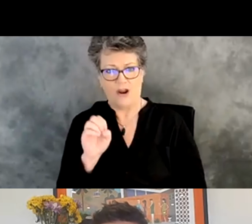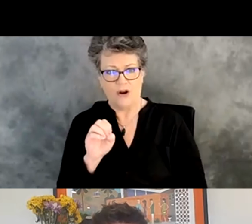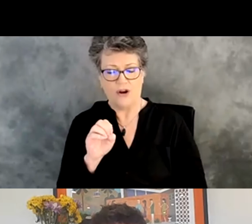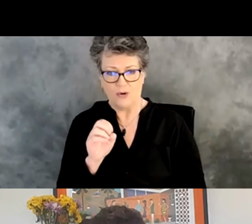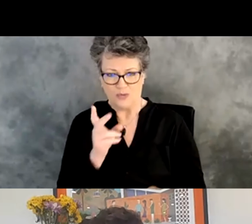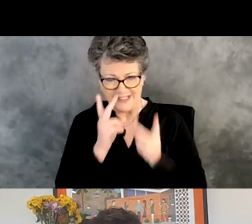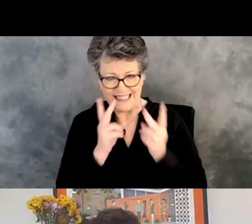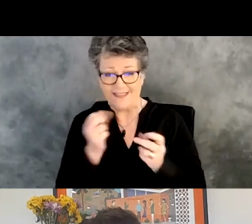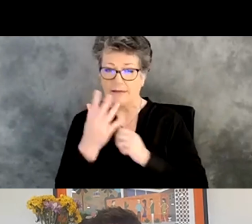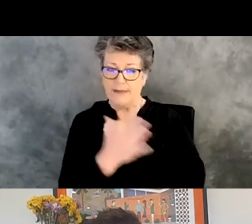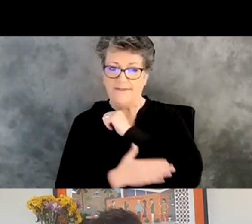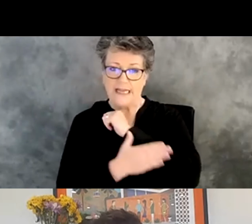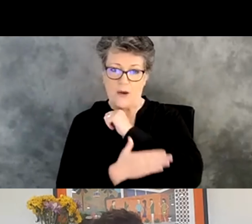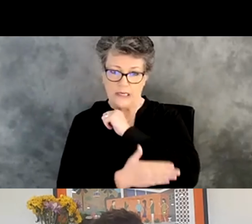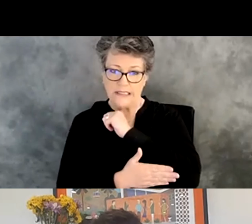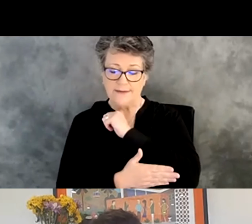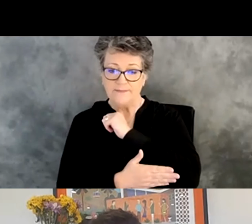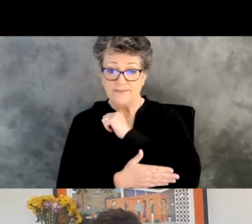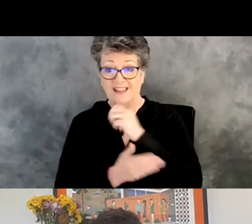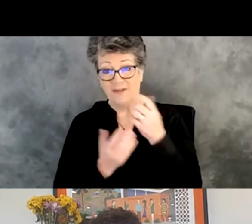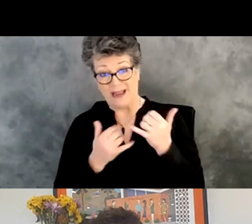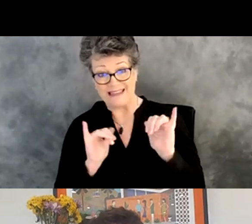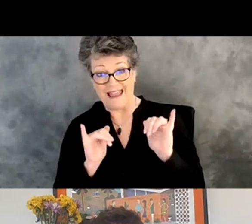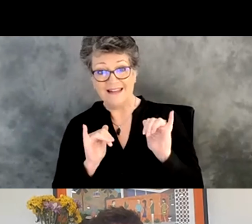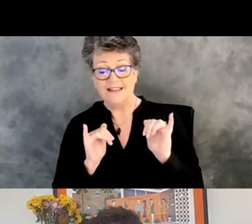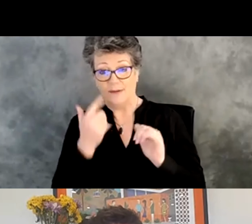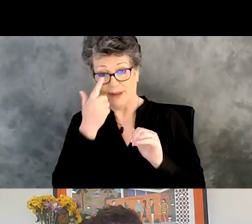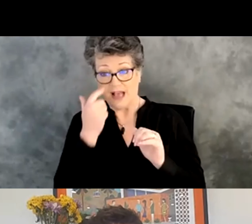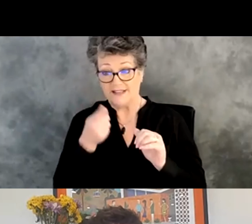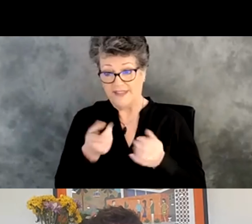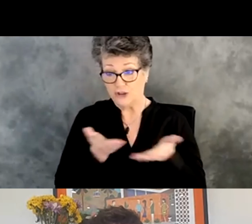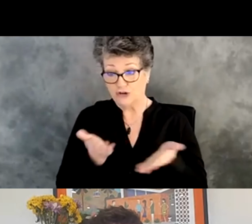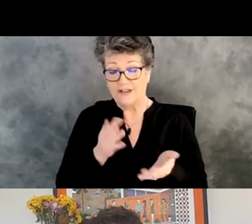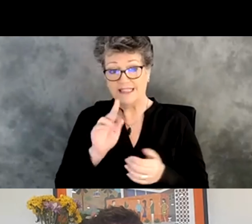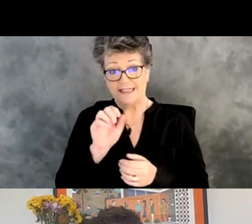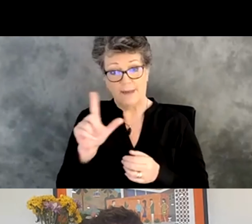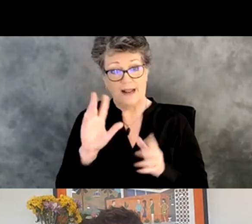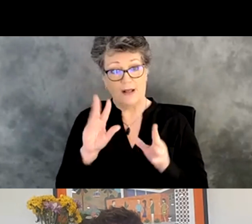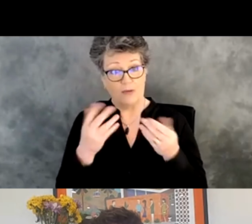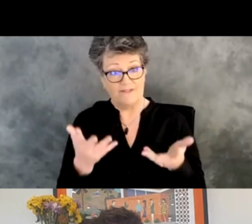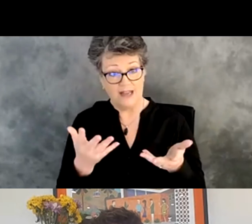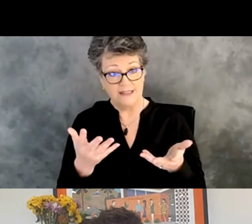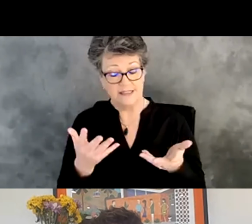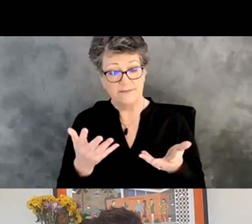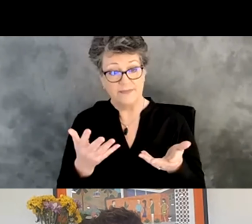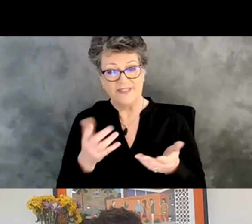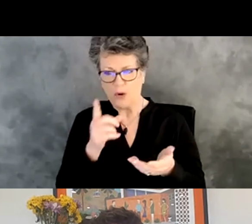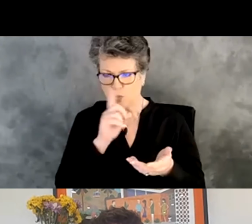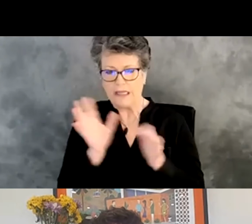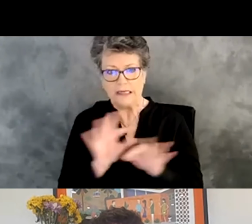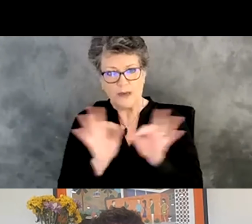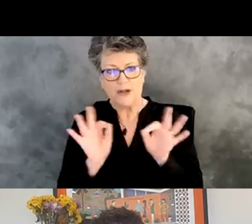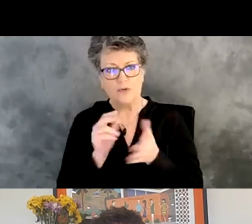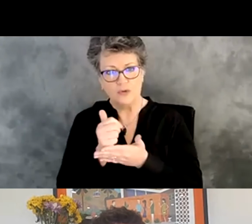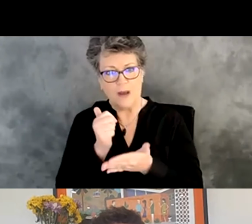of our counties. But yet, because these services that Medi-Cal provides, they're really critical to helping